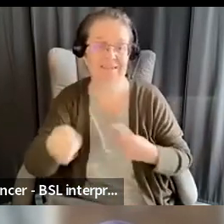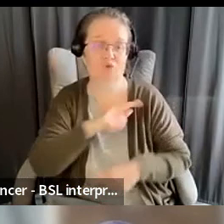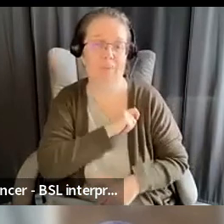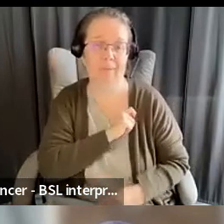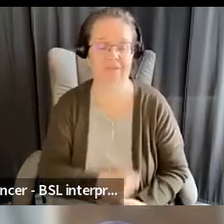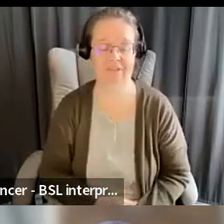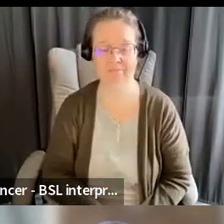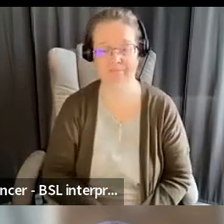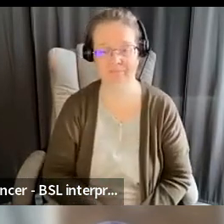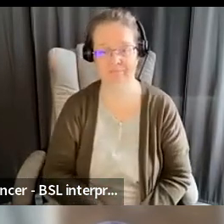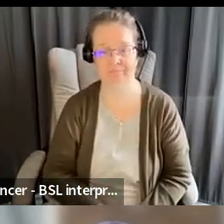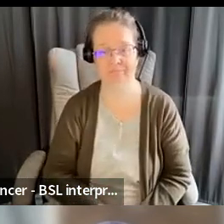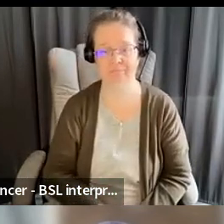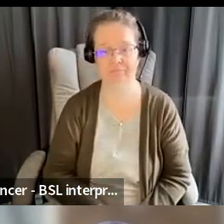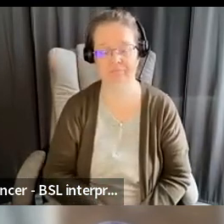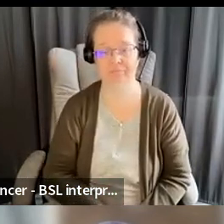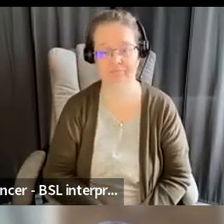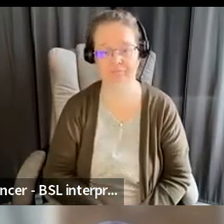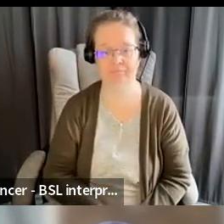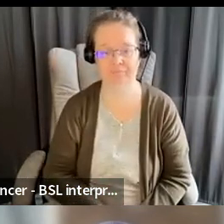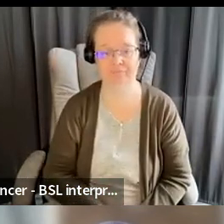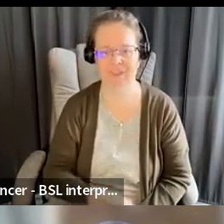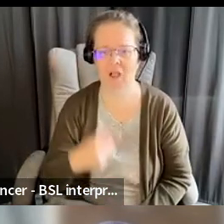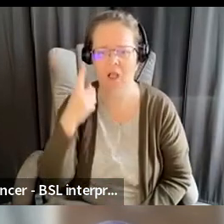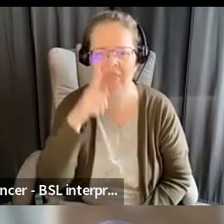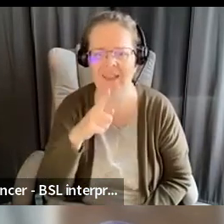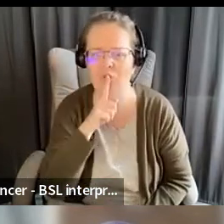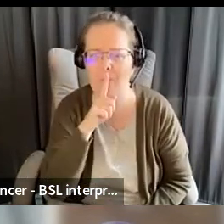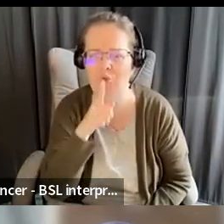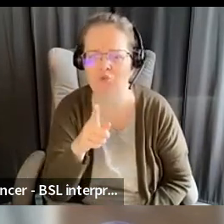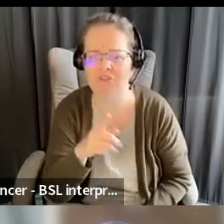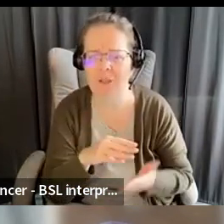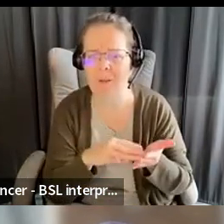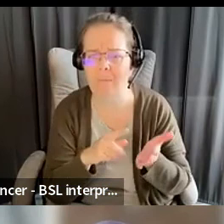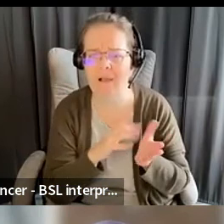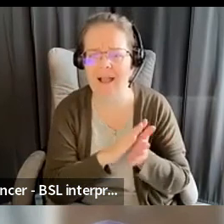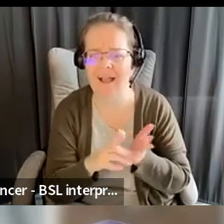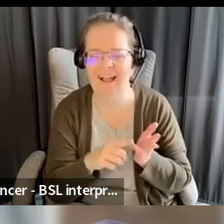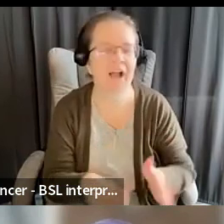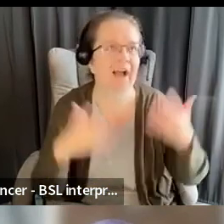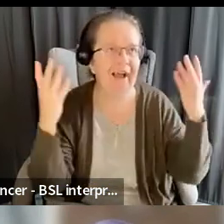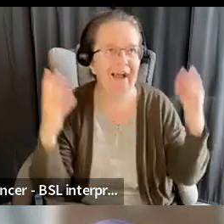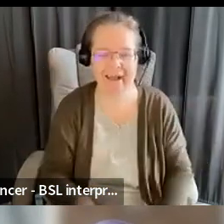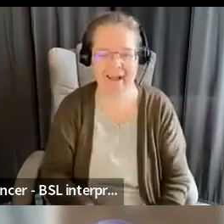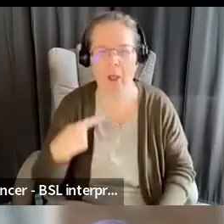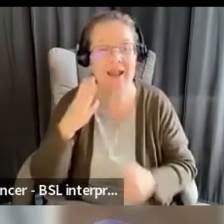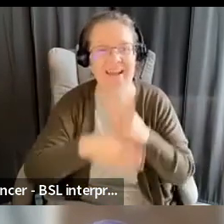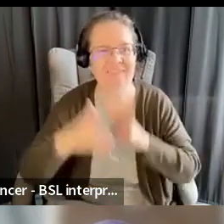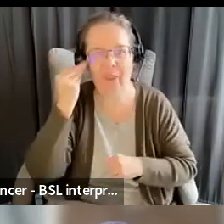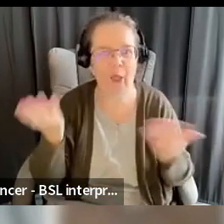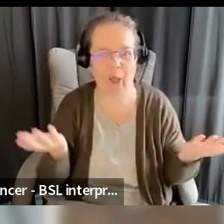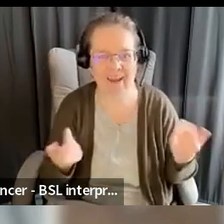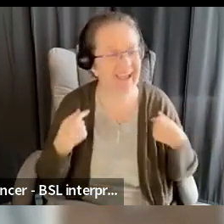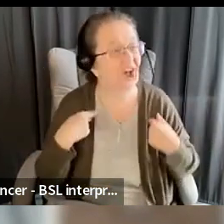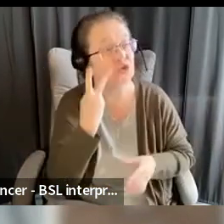Oh, I think you're on mute. We all do it, don't we? We never learn, even though we've been